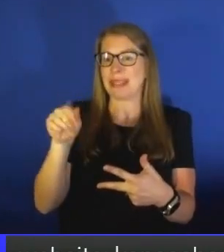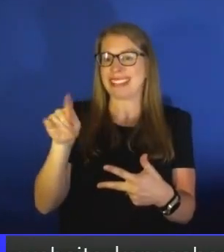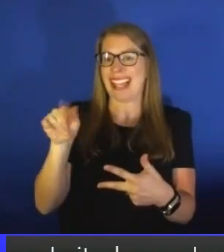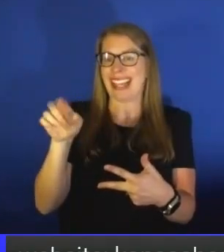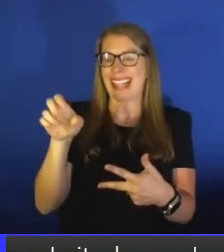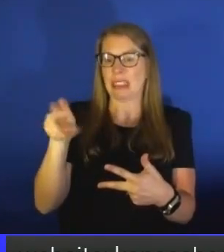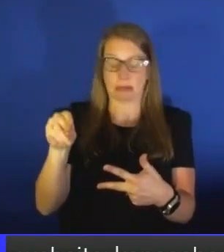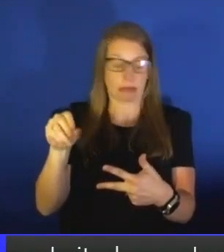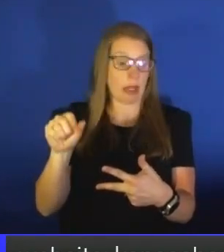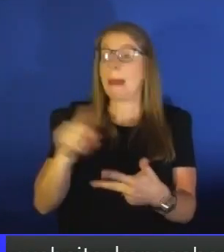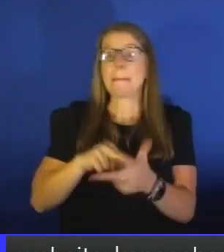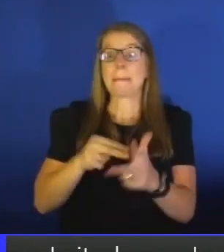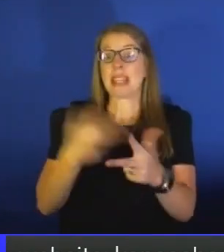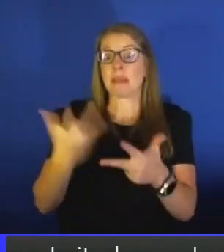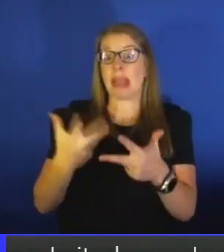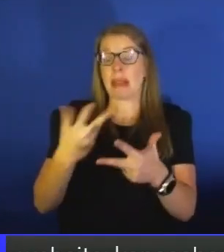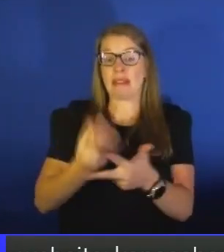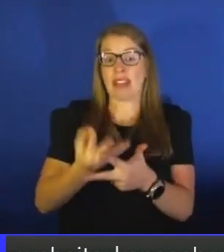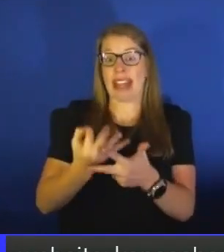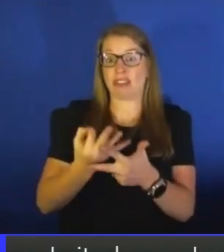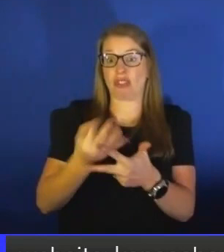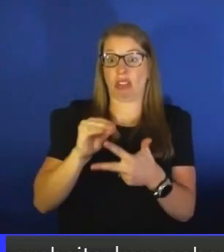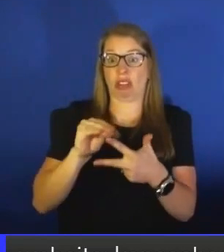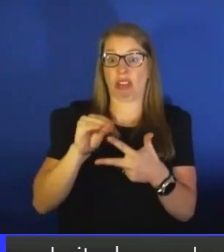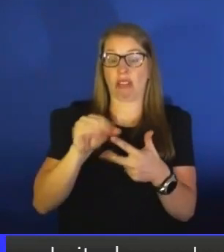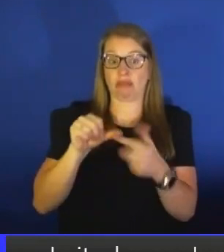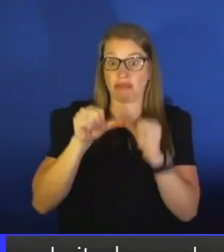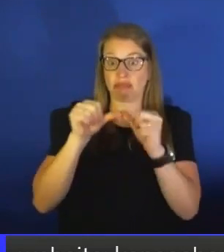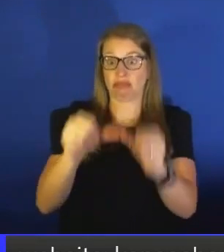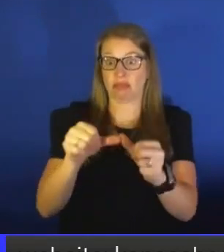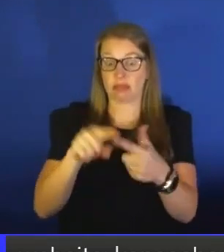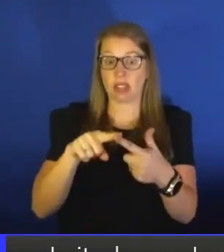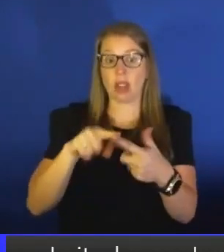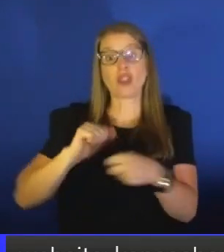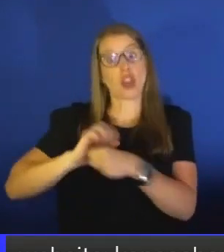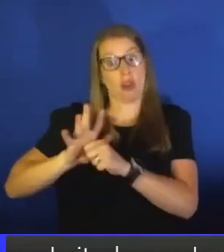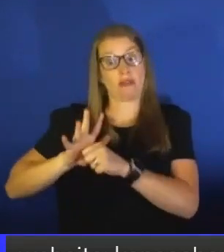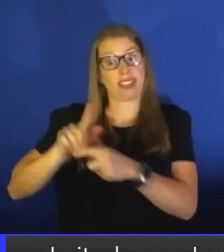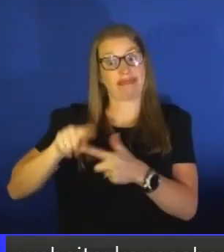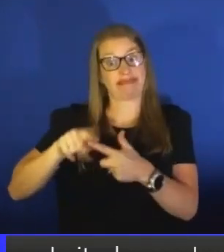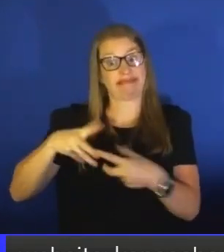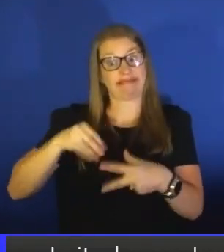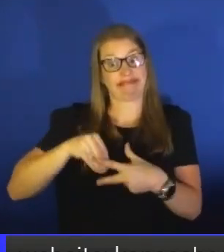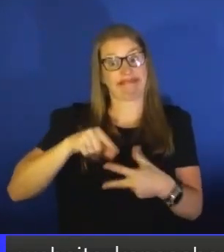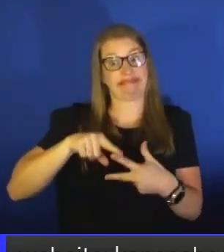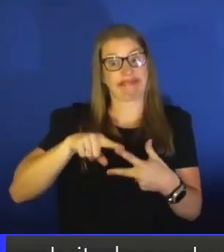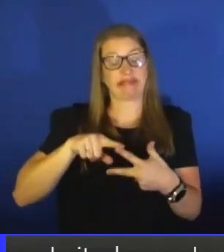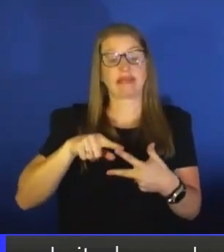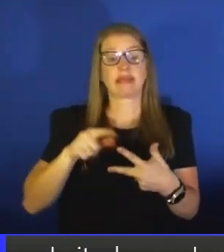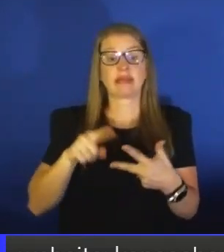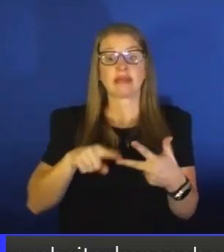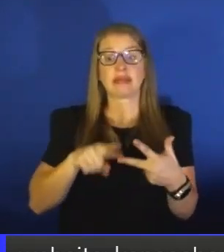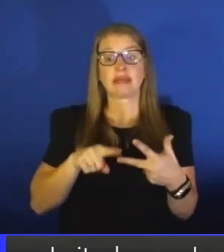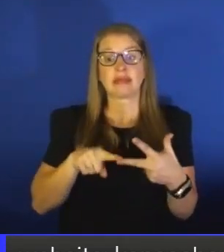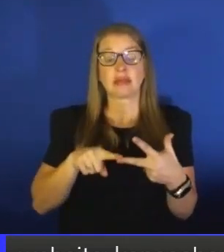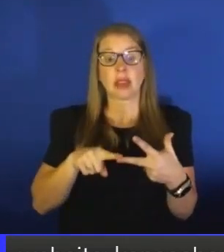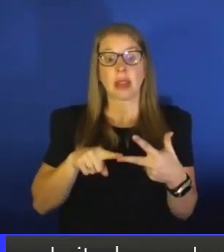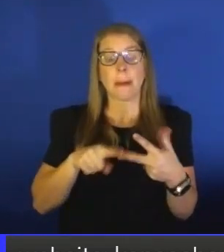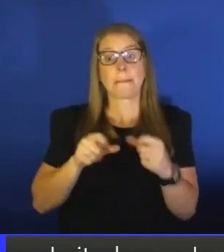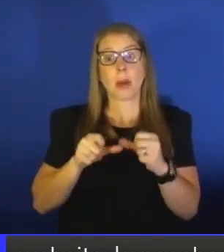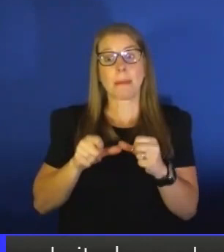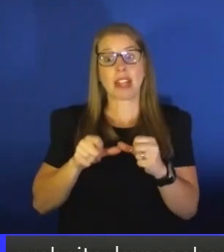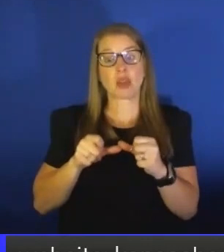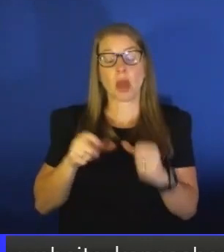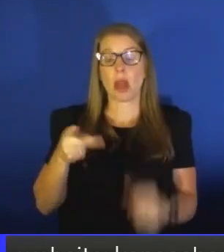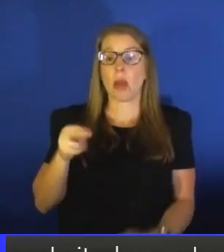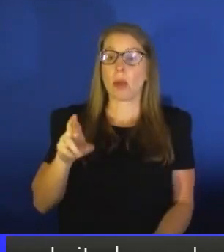financial issue. Well, now it's COVID for the entire population of the world, so that's the precipitating. Then you get the perpetuating factor. So